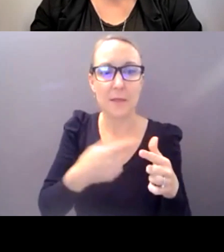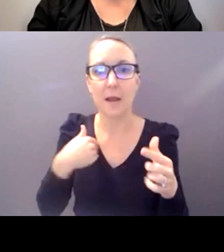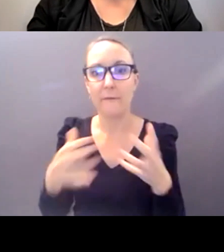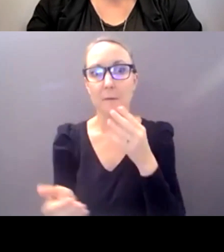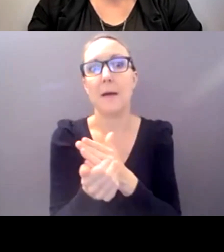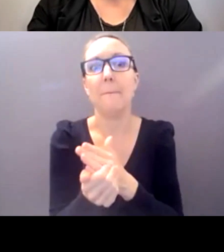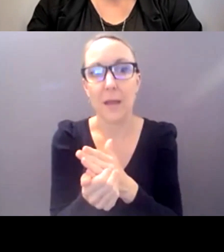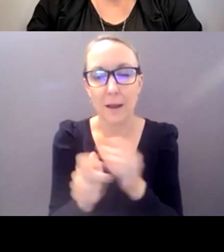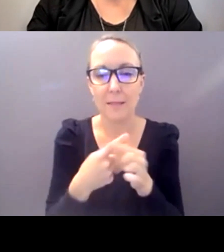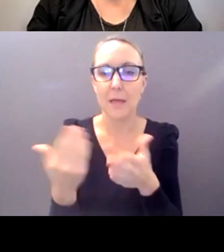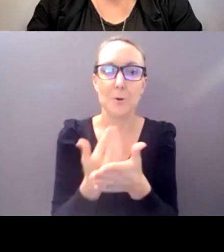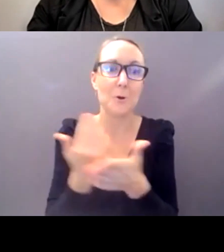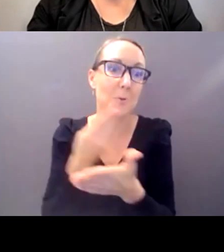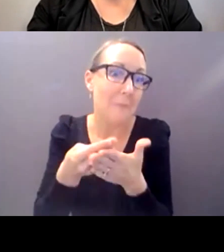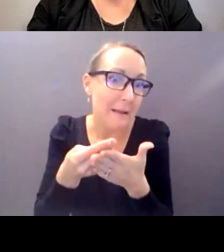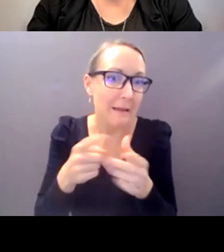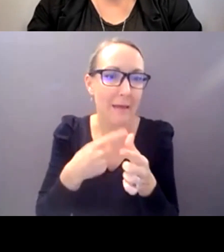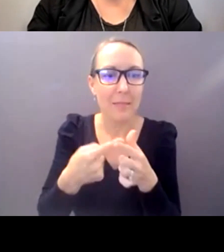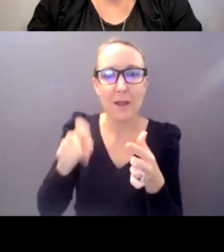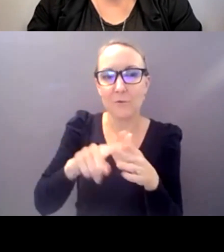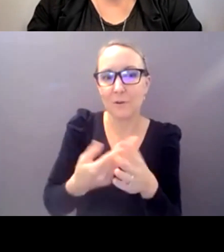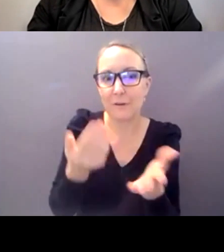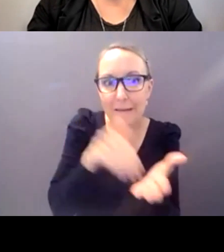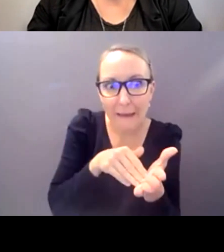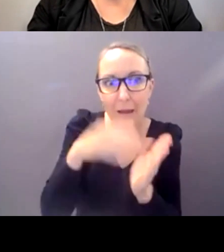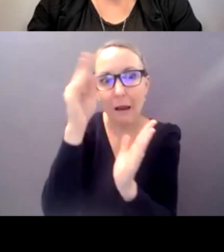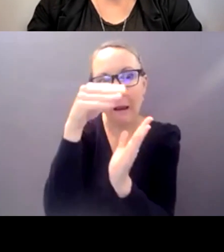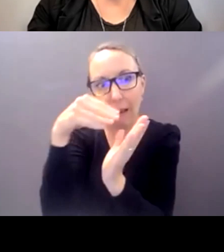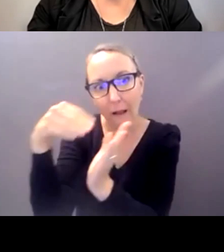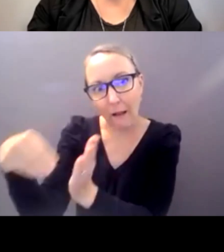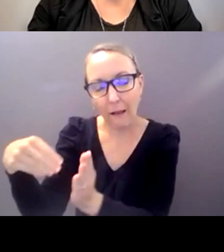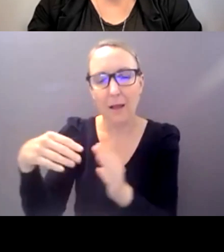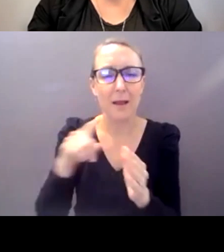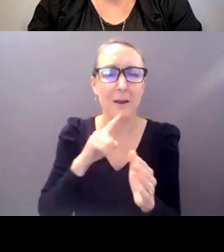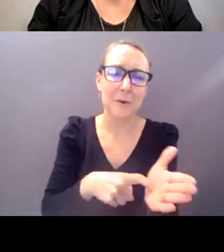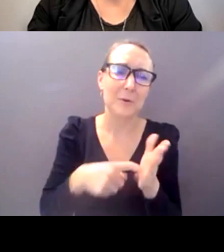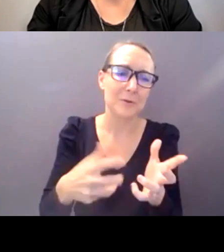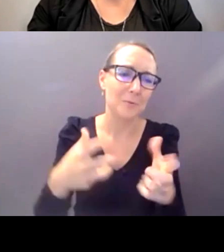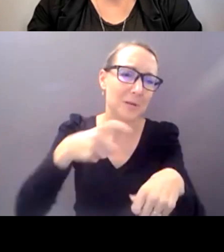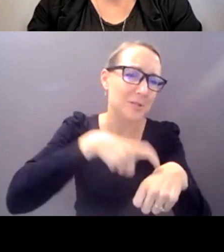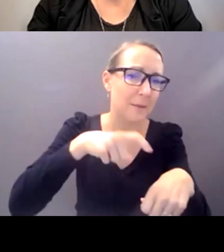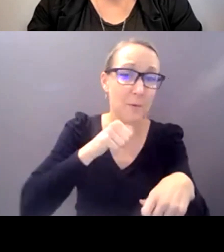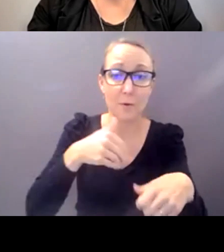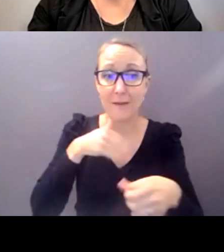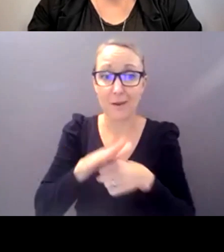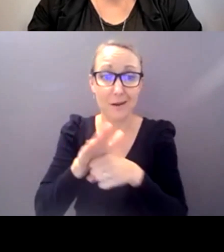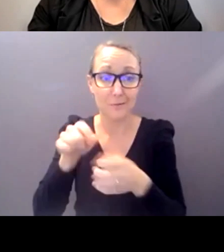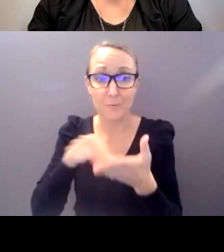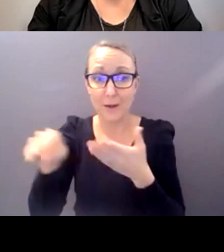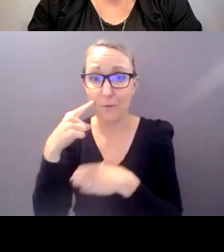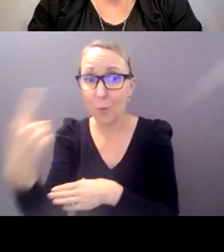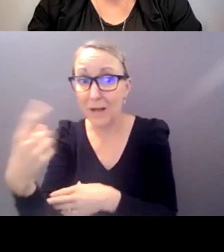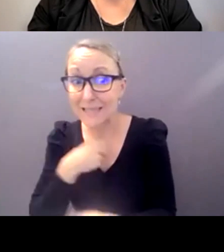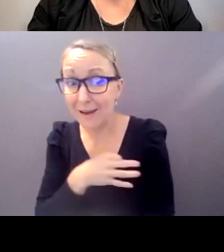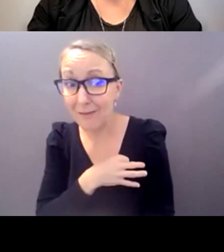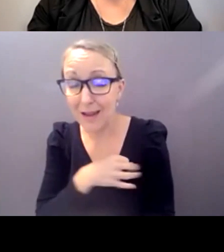new money, then we have to start all over, and it's very time consuming. And really, when we barely have enough to pay for one staff, I'm having to